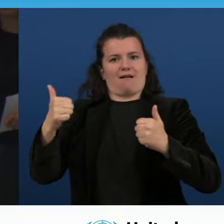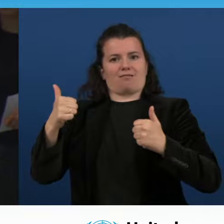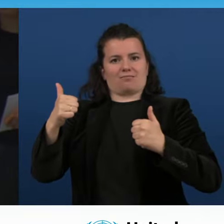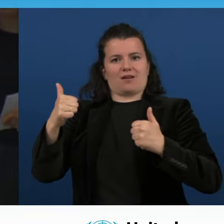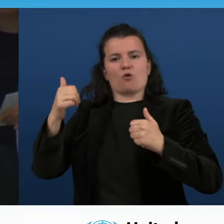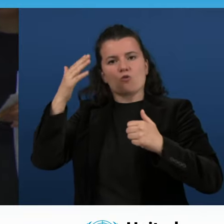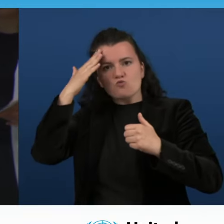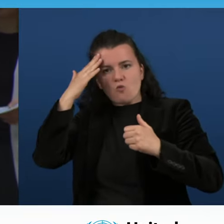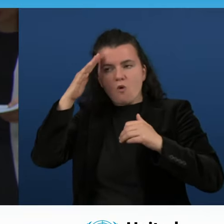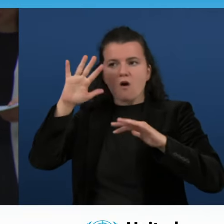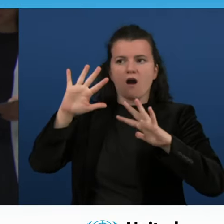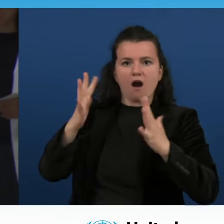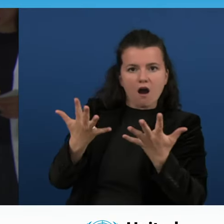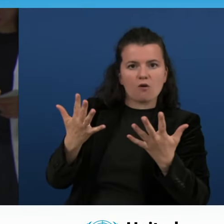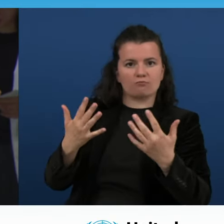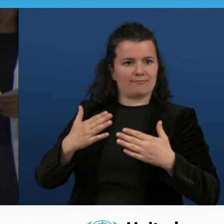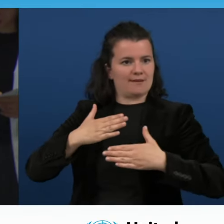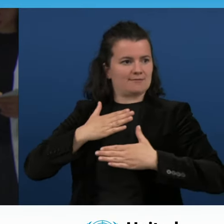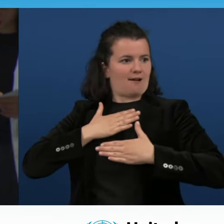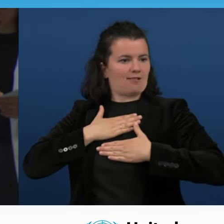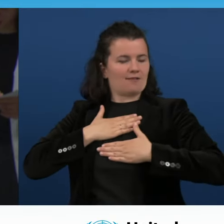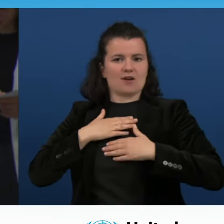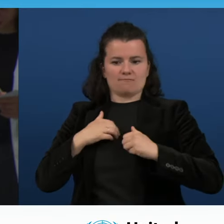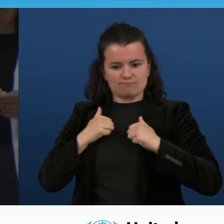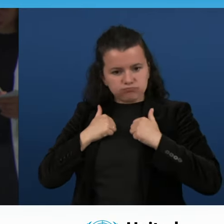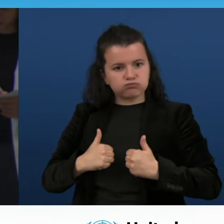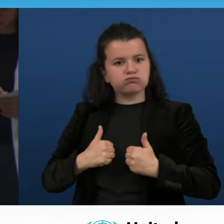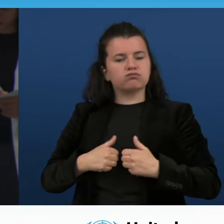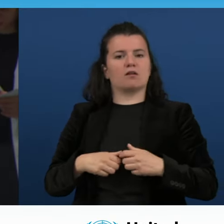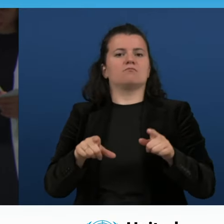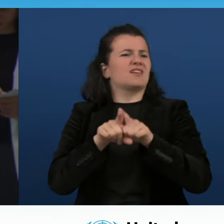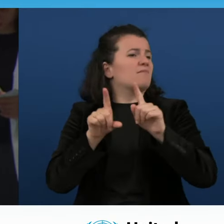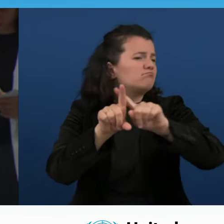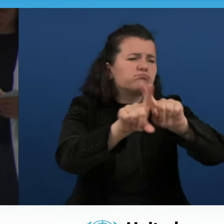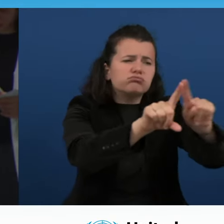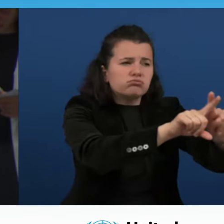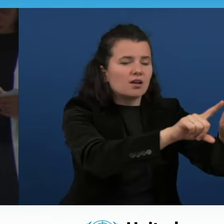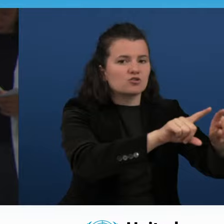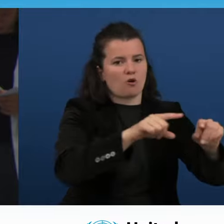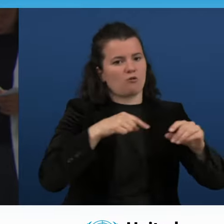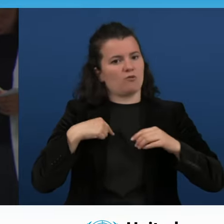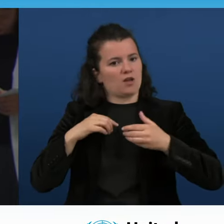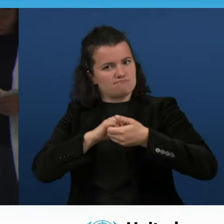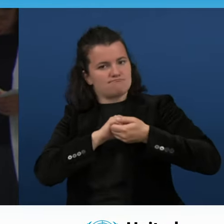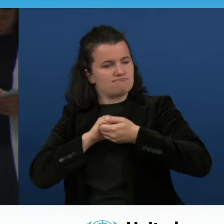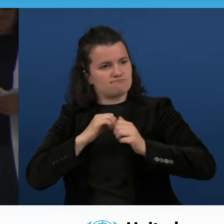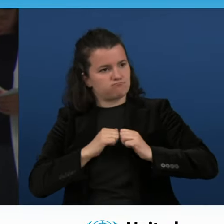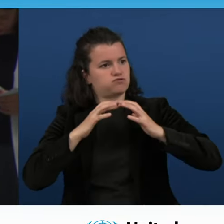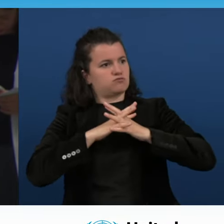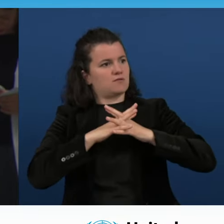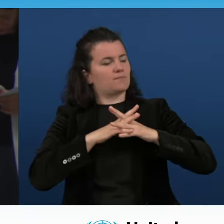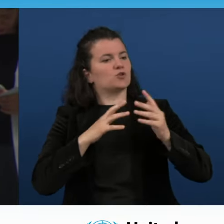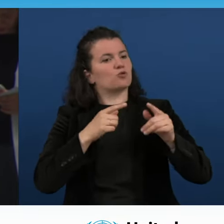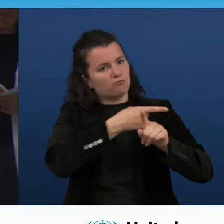to cultivate healthy, lasting relationships with friends, family, and those around them.